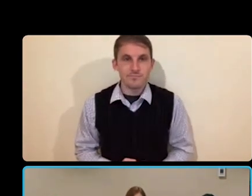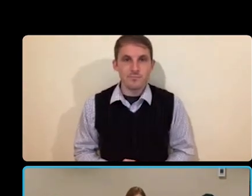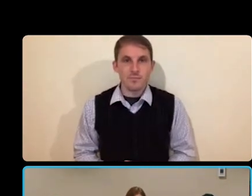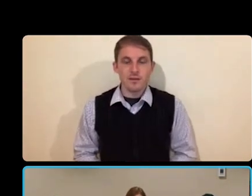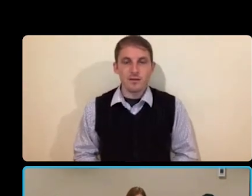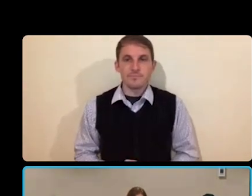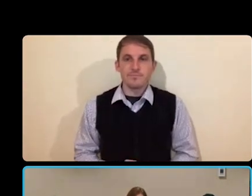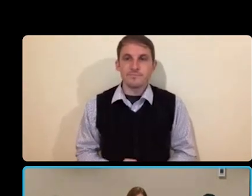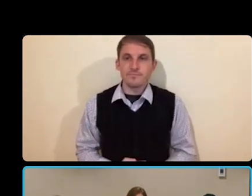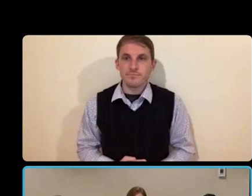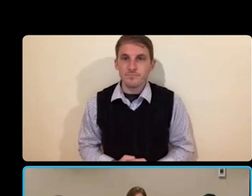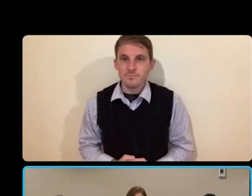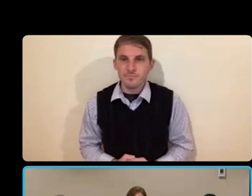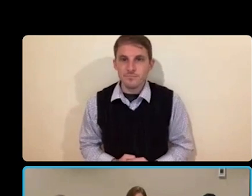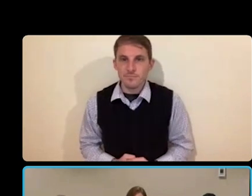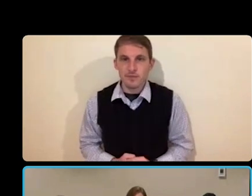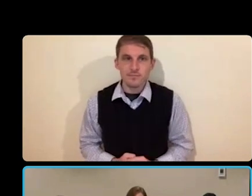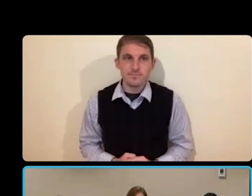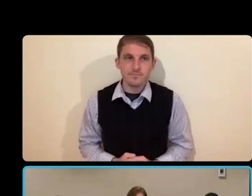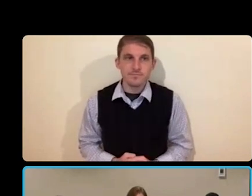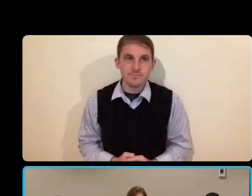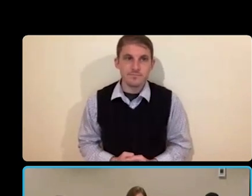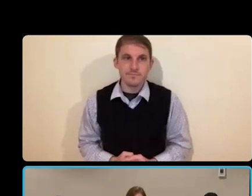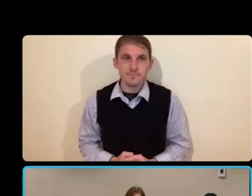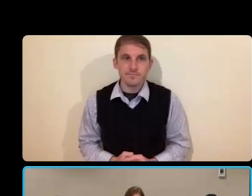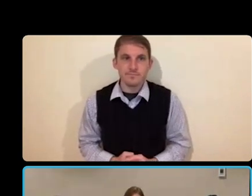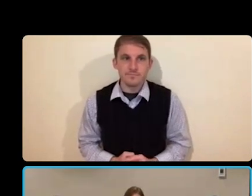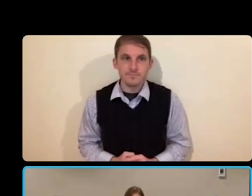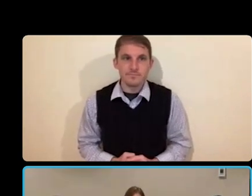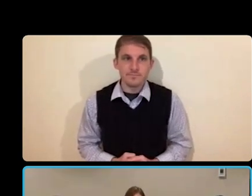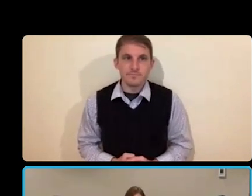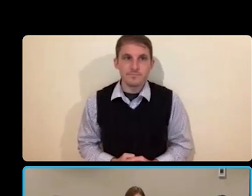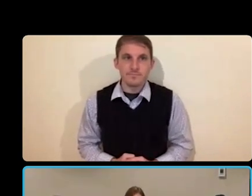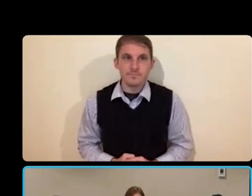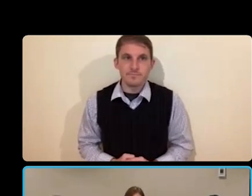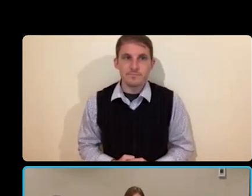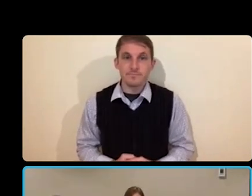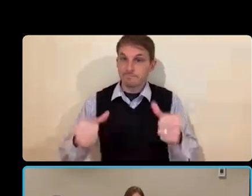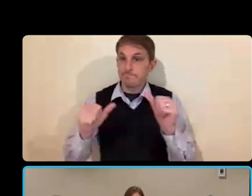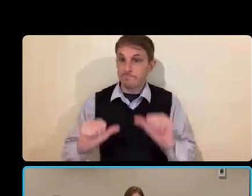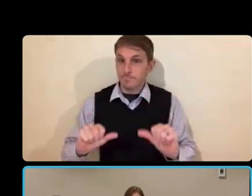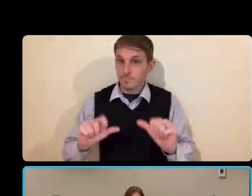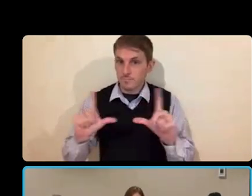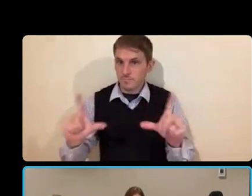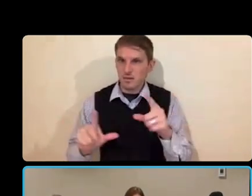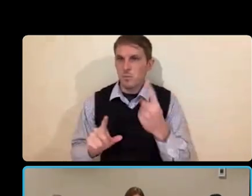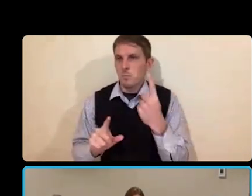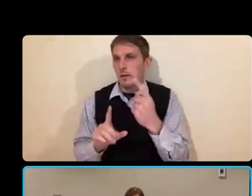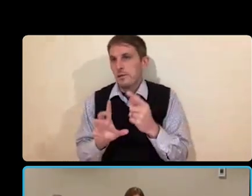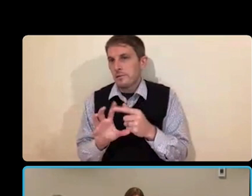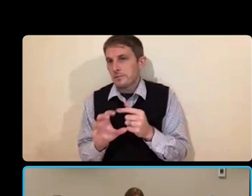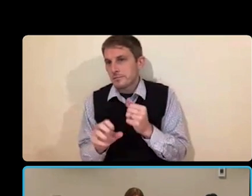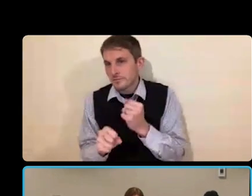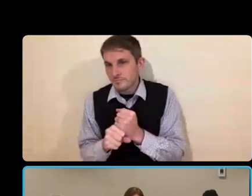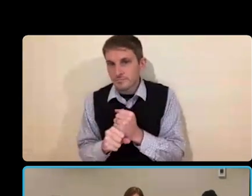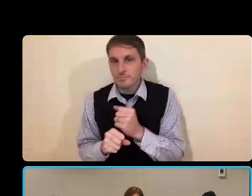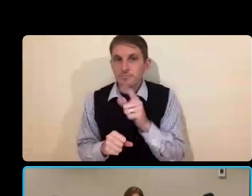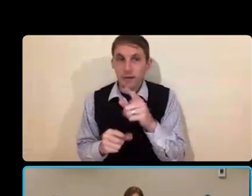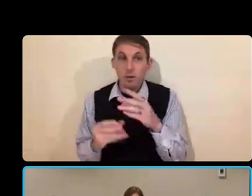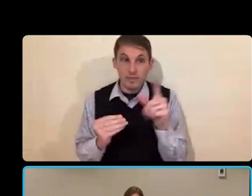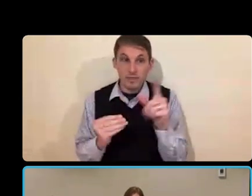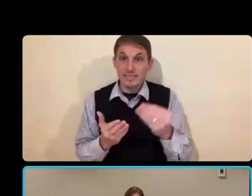Now through to the next slide, you'll see again, just an example, but in addition to the